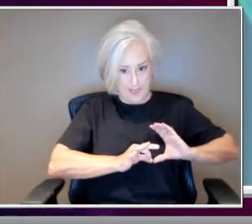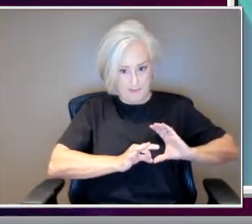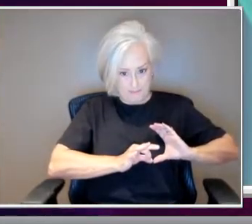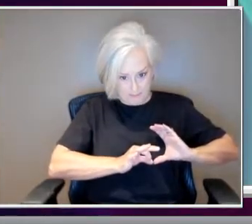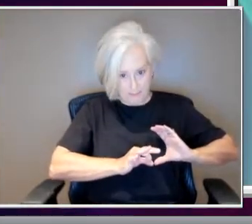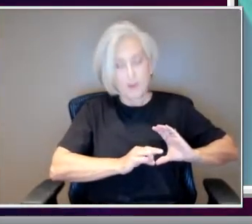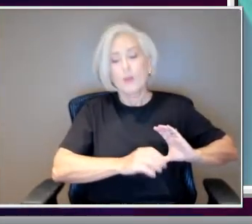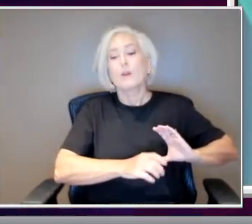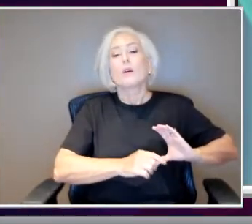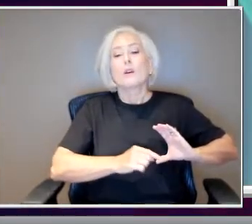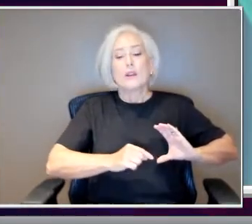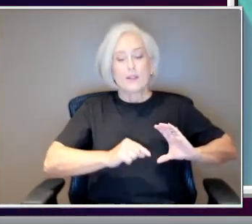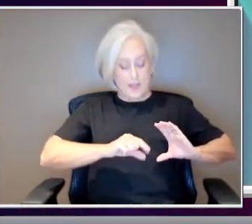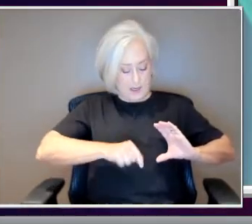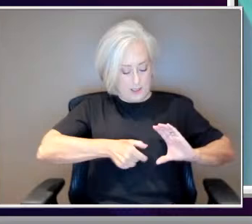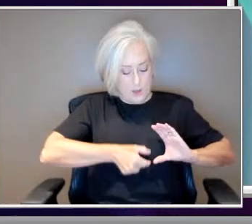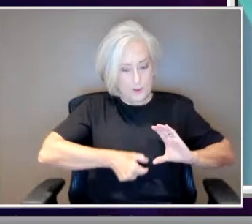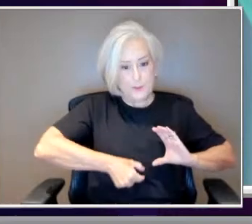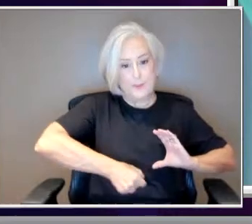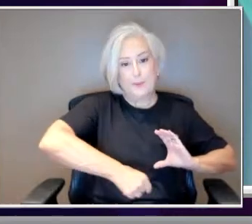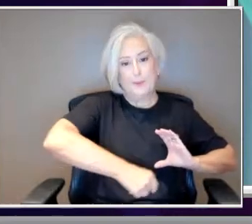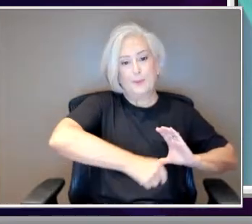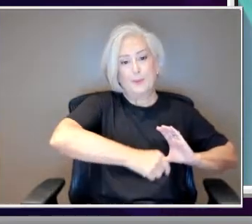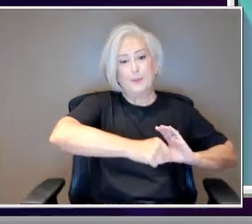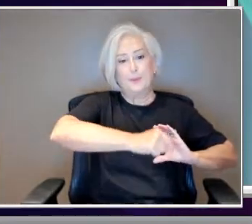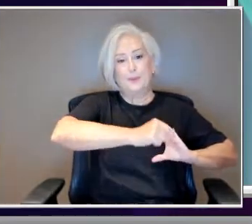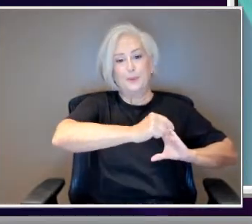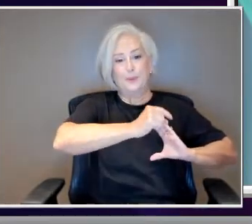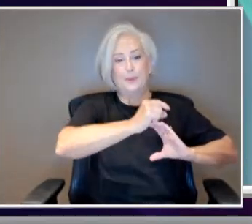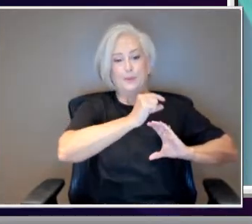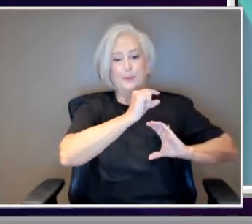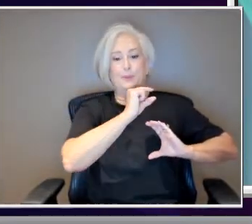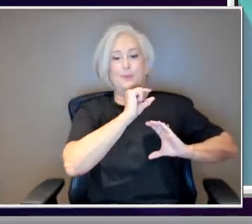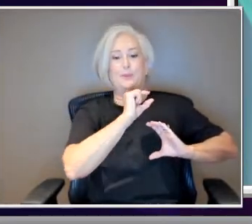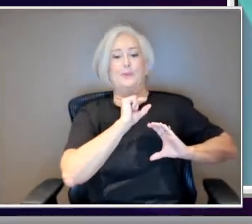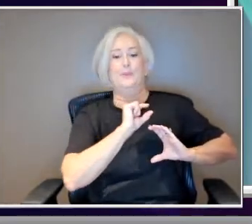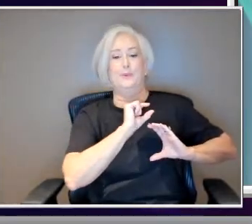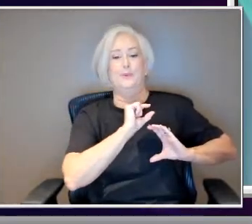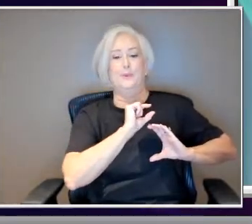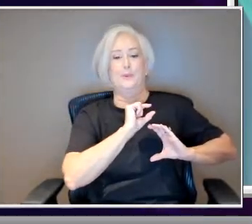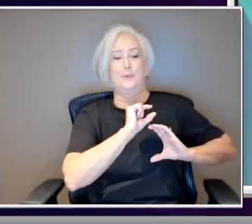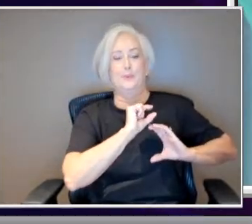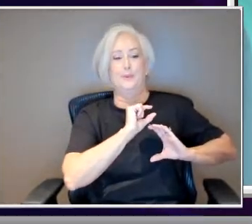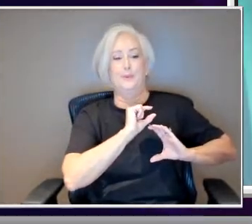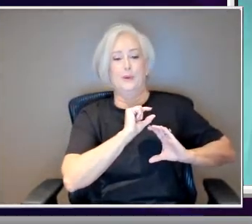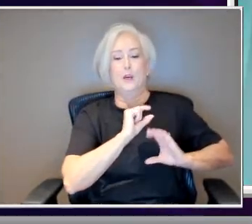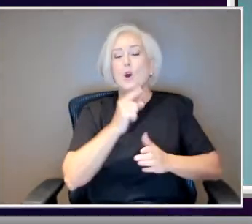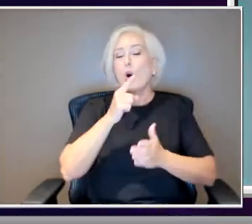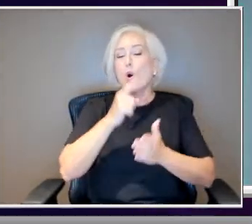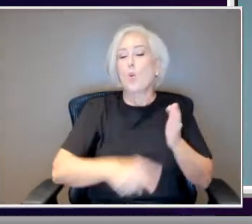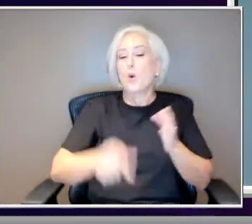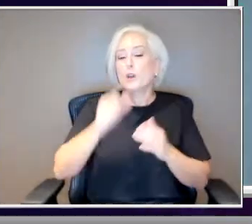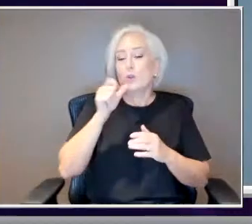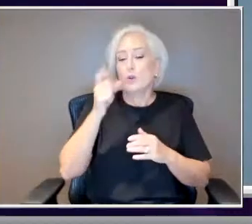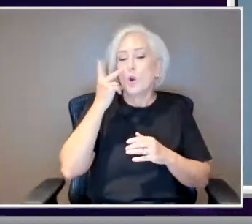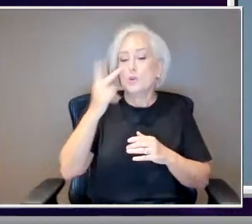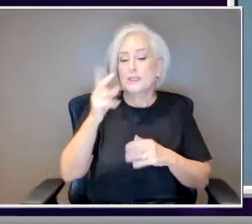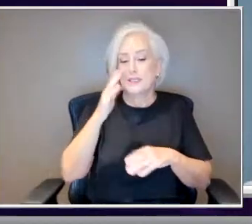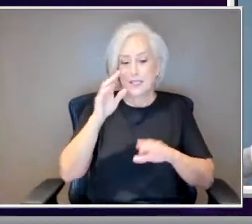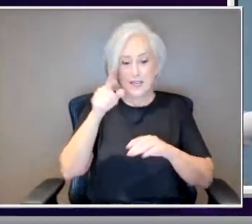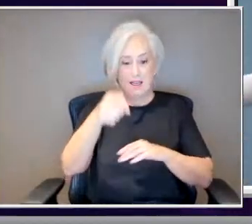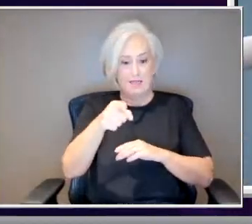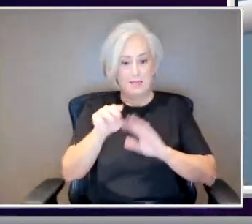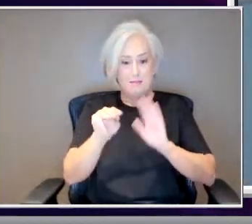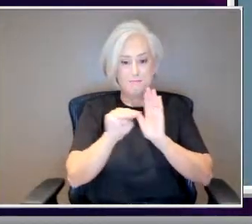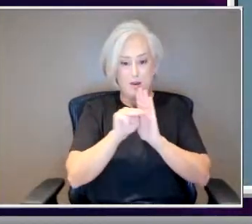arrow ends. For the left ventricle portion of it. And then what's not shown on what we don't have on the model, but Tess also